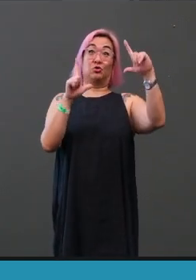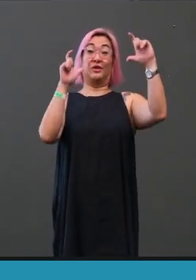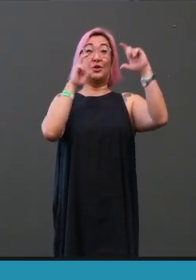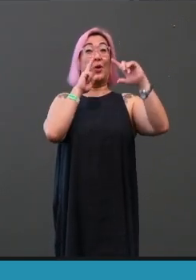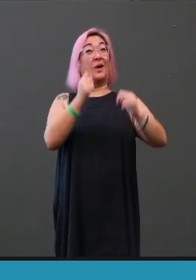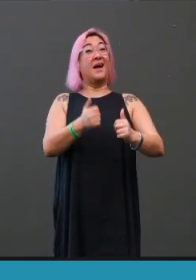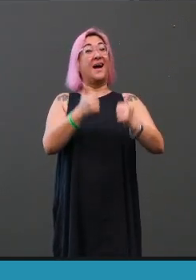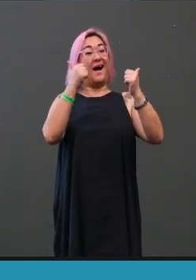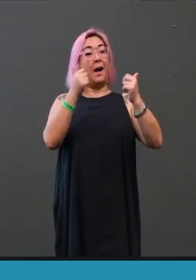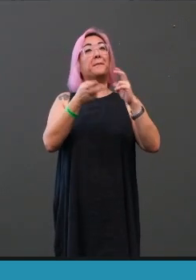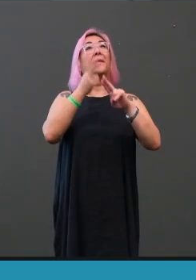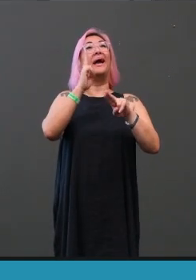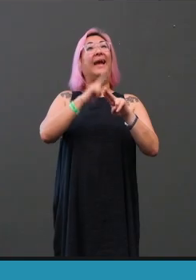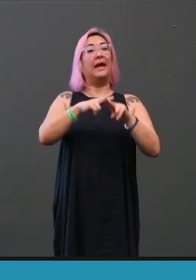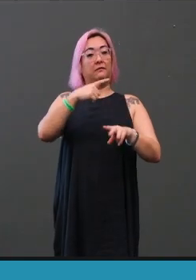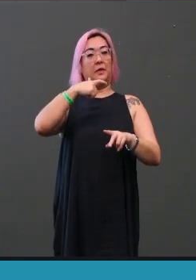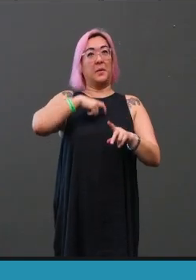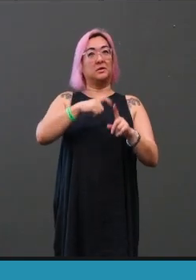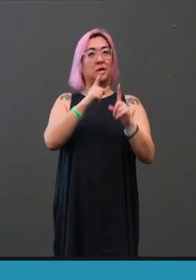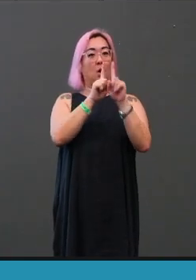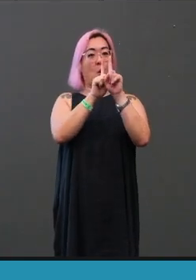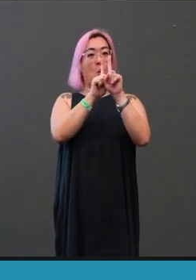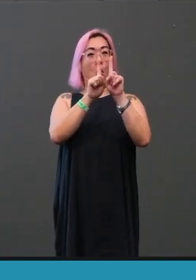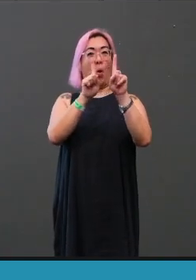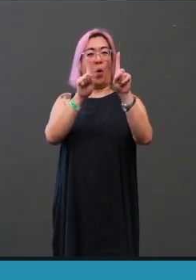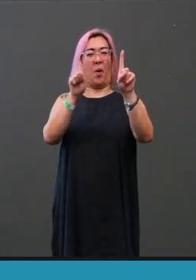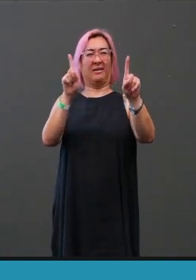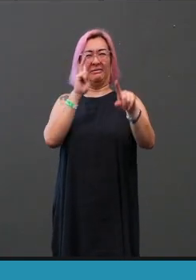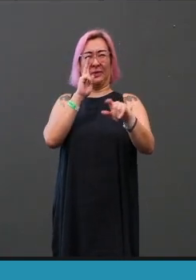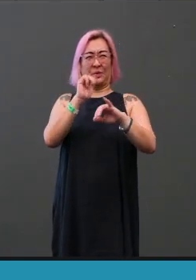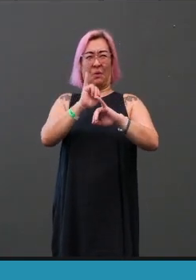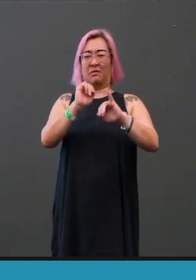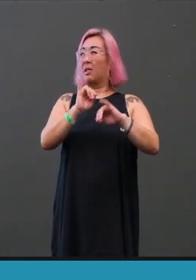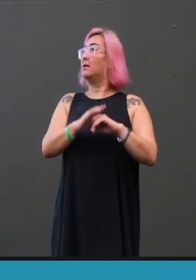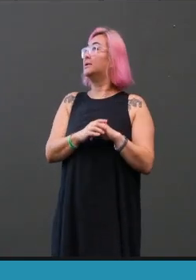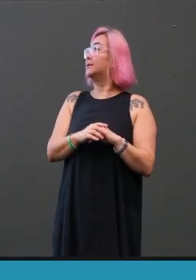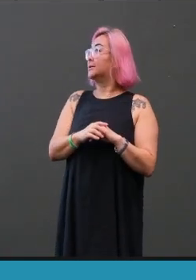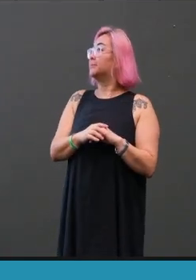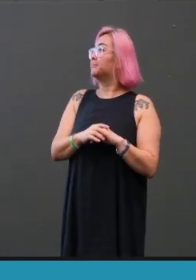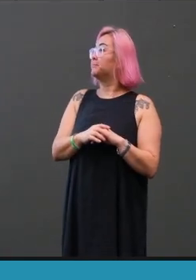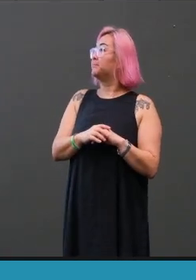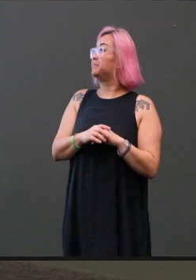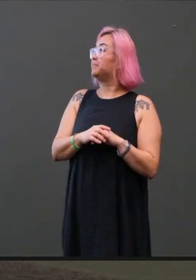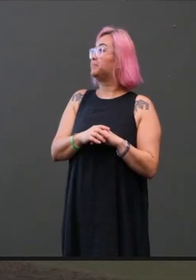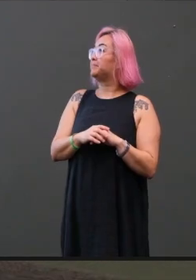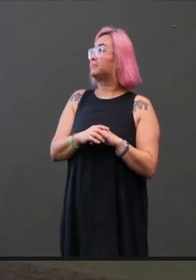illusion of depth in the reflection, we scale down the reflection and move the sprite,